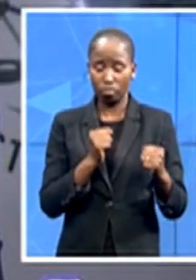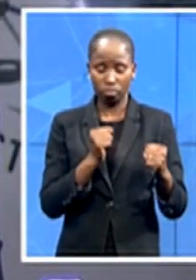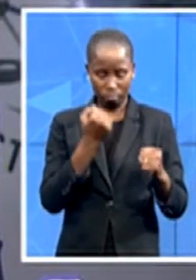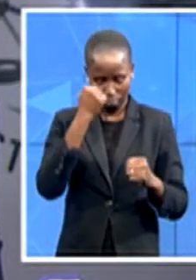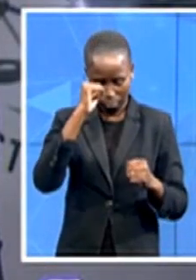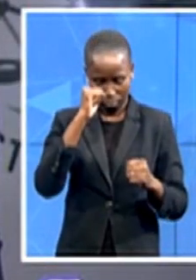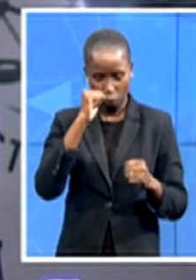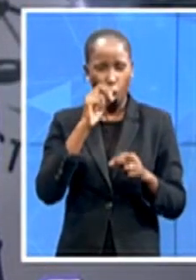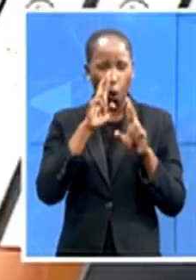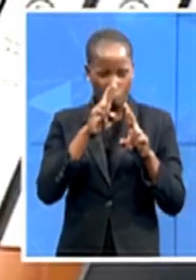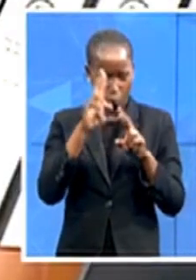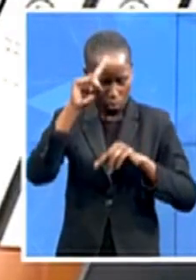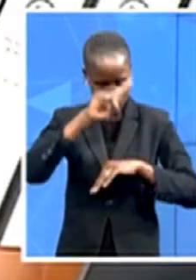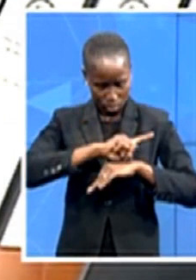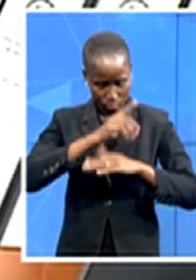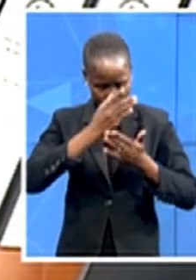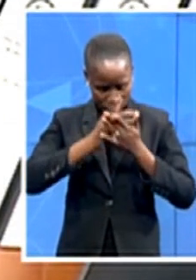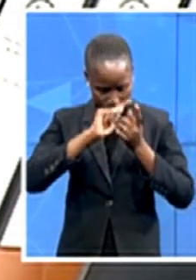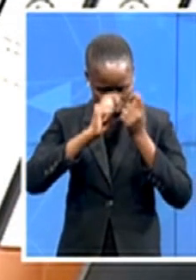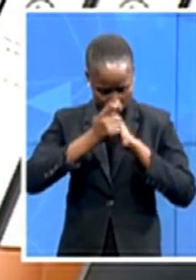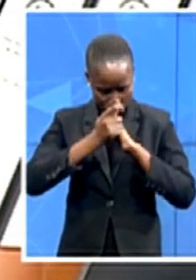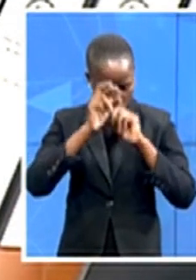The first option for me, Chairperson,